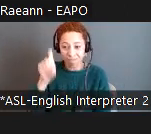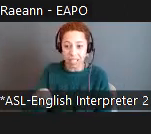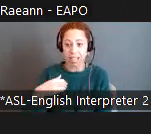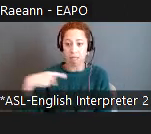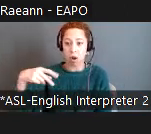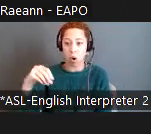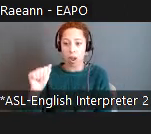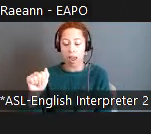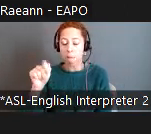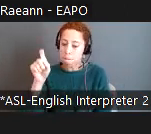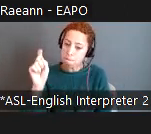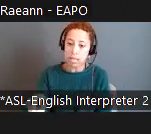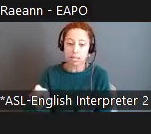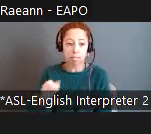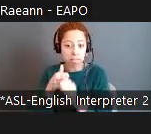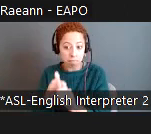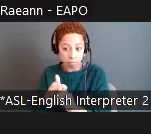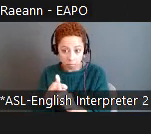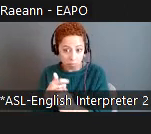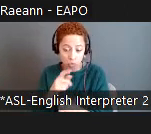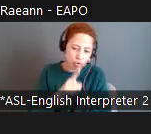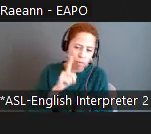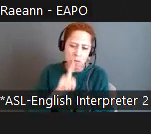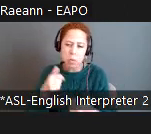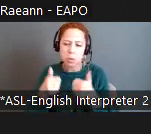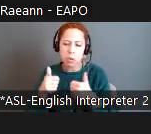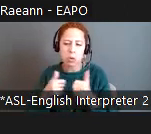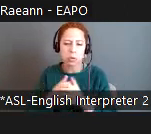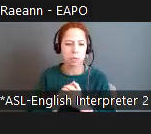Is that true or is that false?